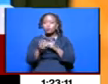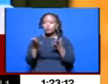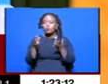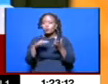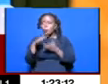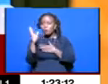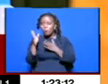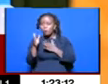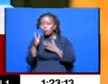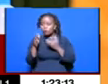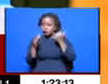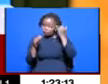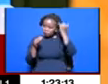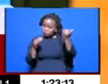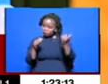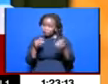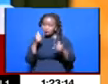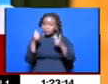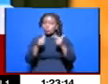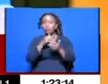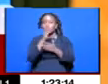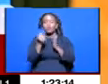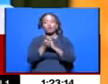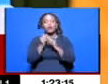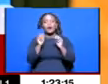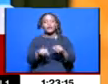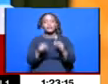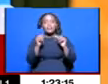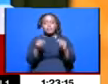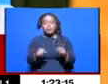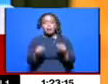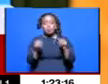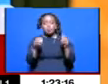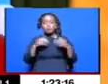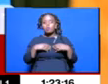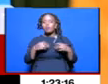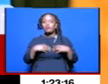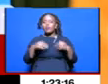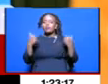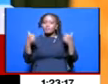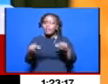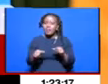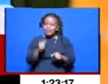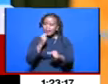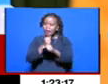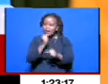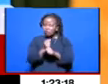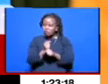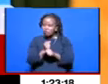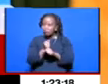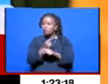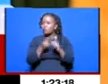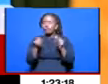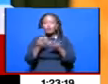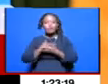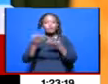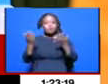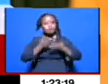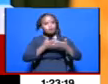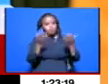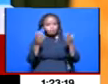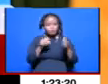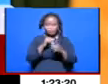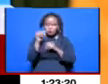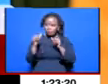prescriptions which are capable of withstanding any efforts from whichever quarter of